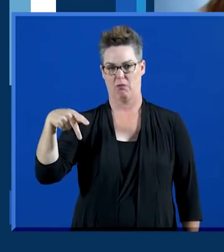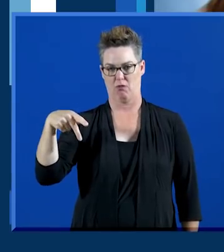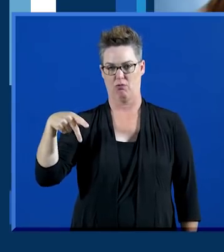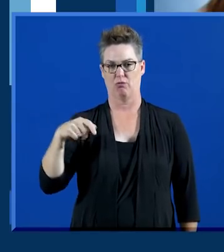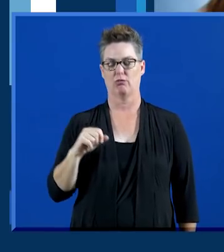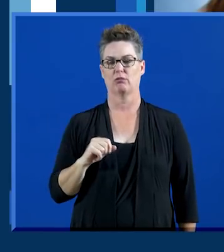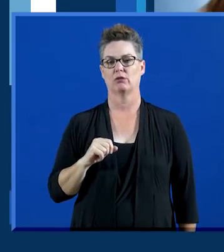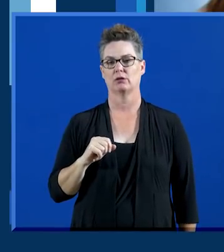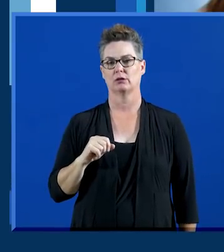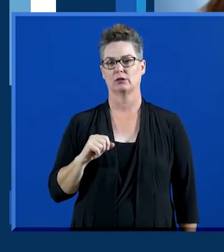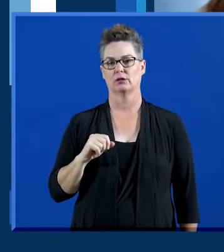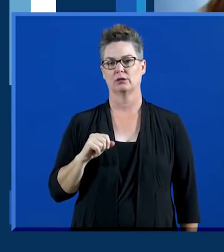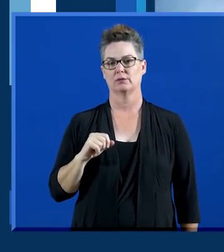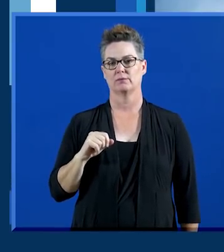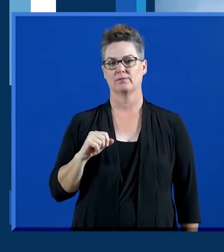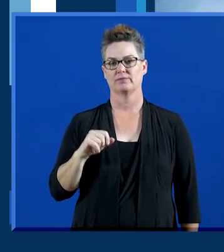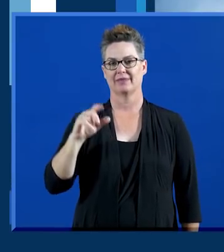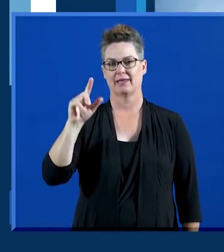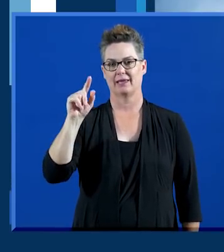AJ Paul.